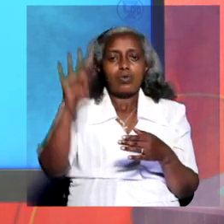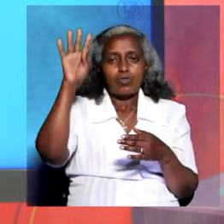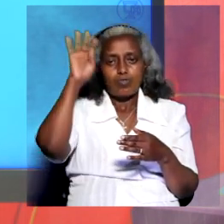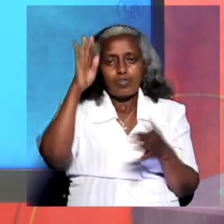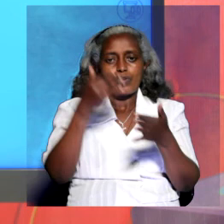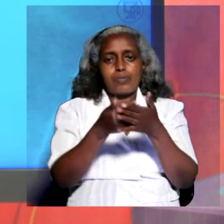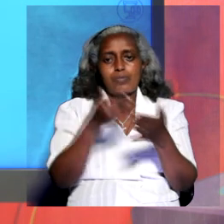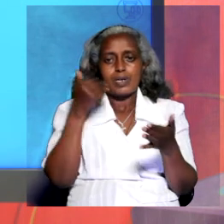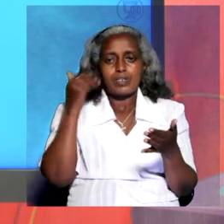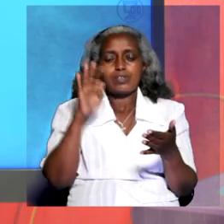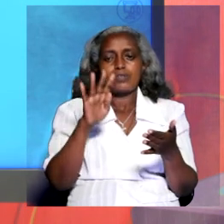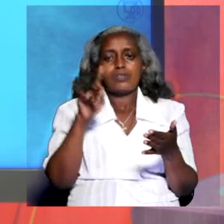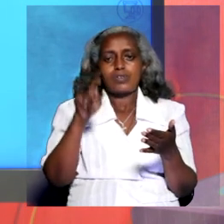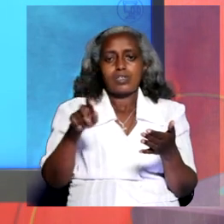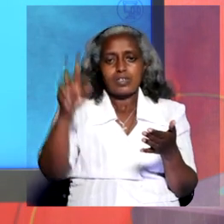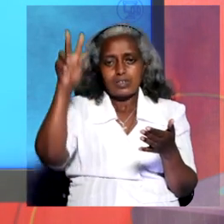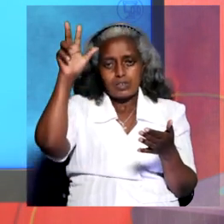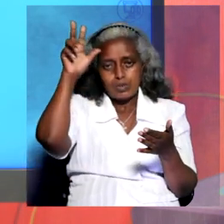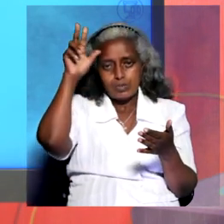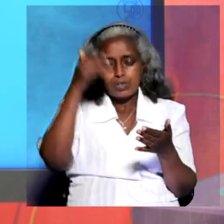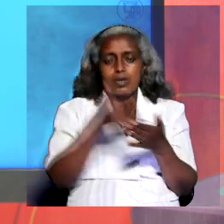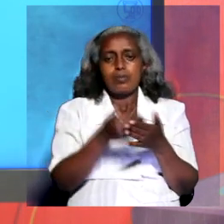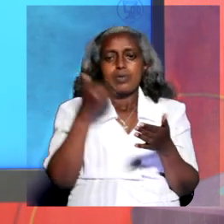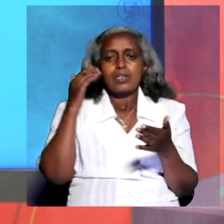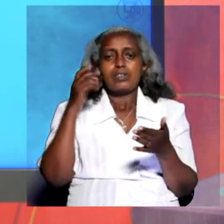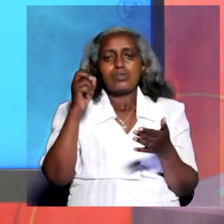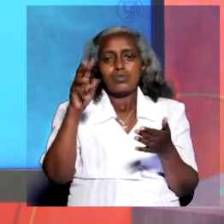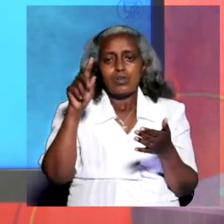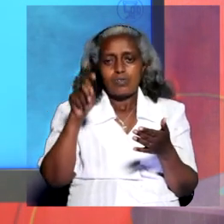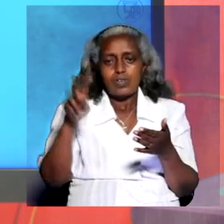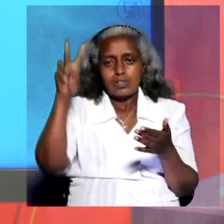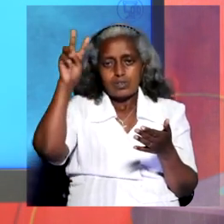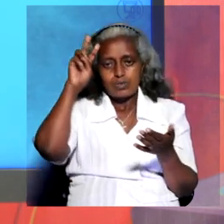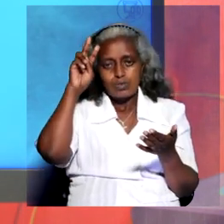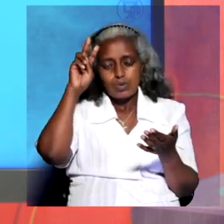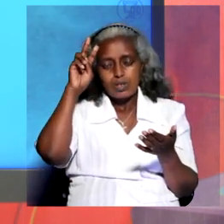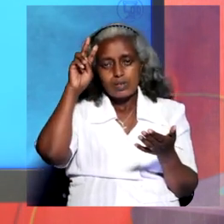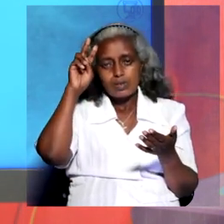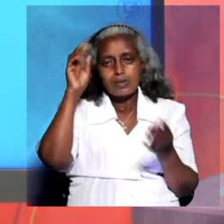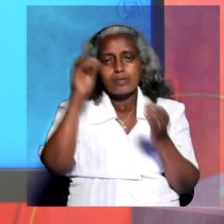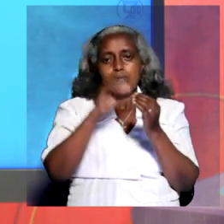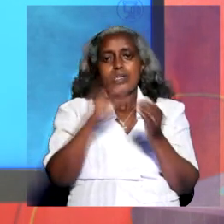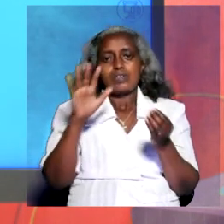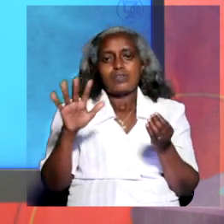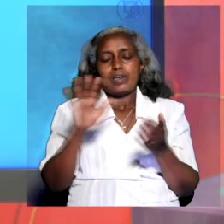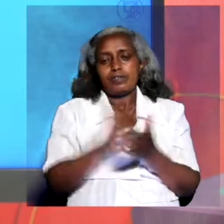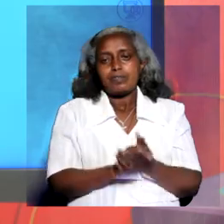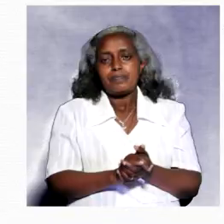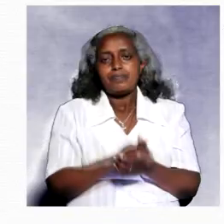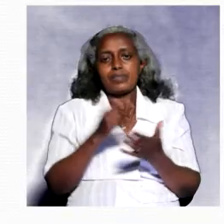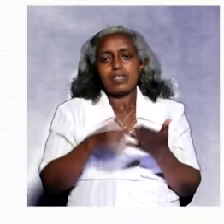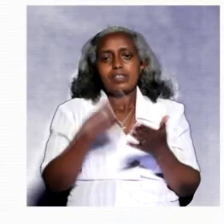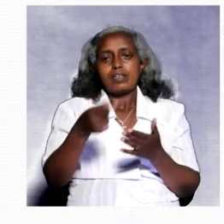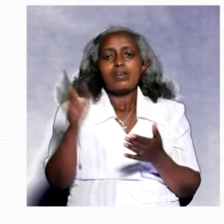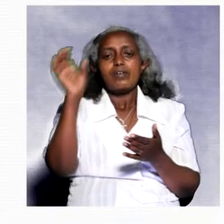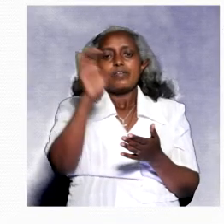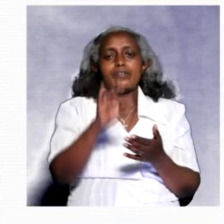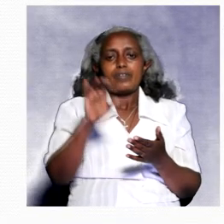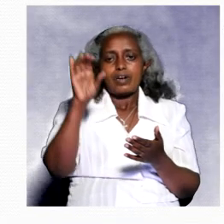4 minus 4x cubed minus 12x squared plus 5. Then